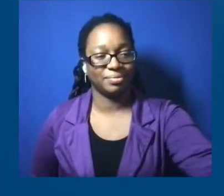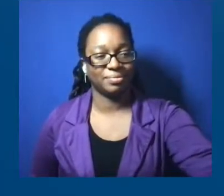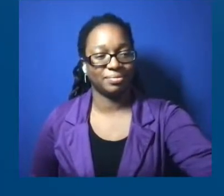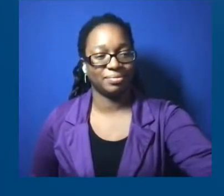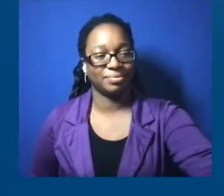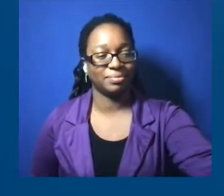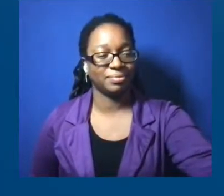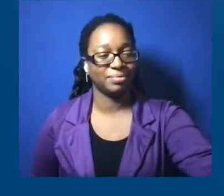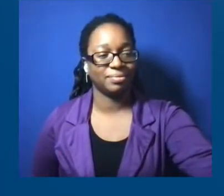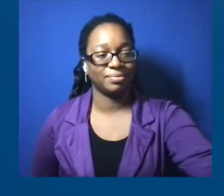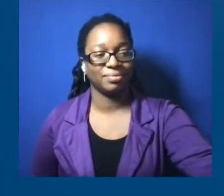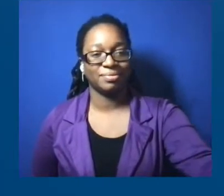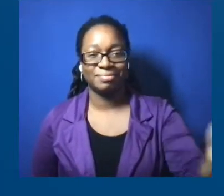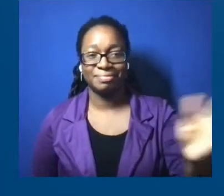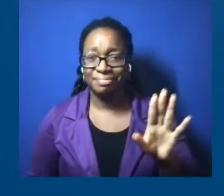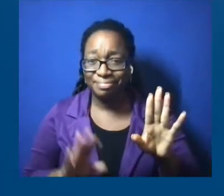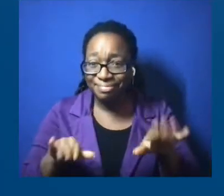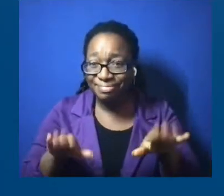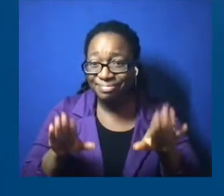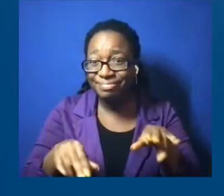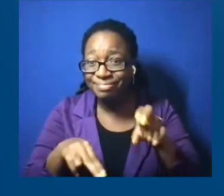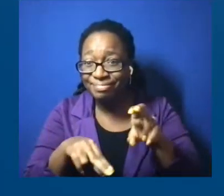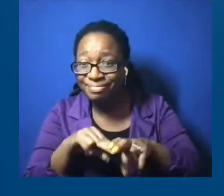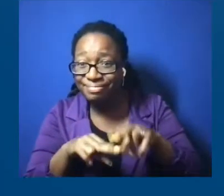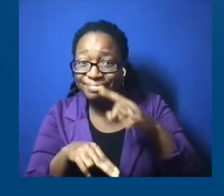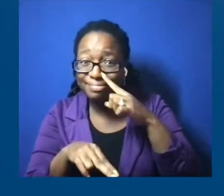Please take a seat if you have one.